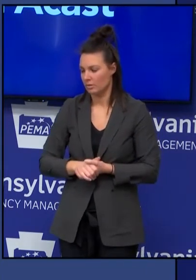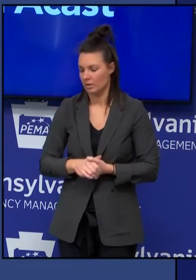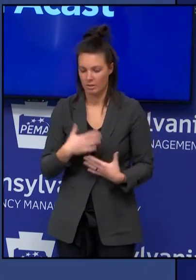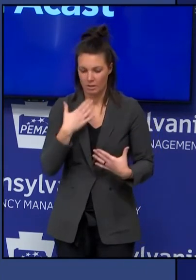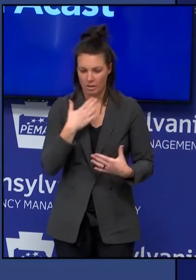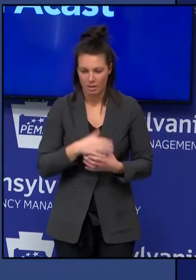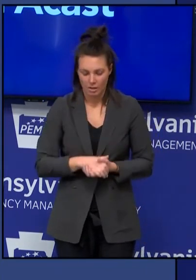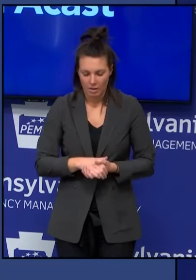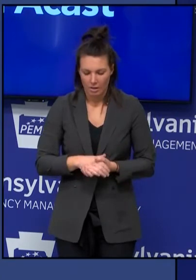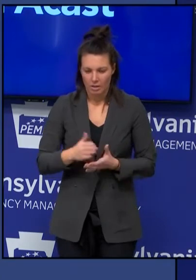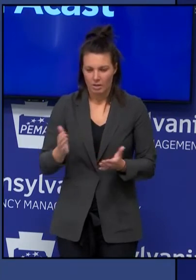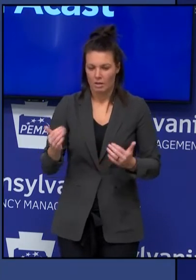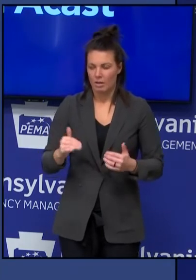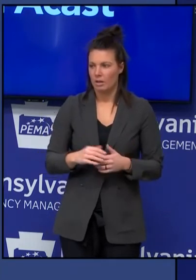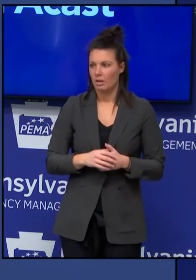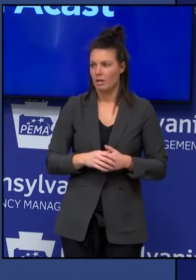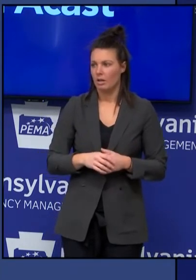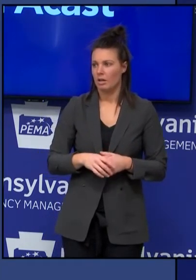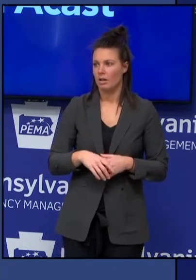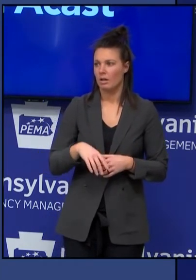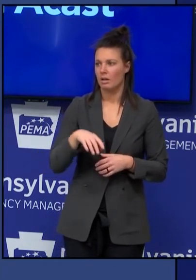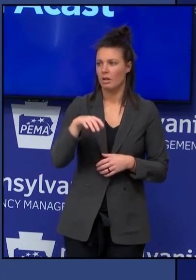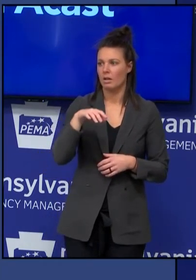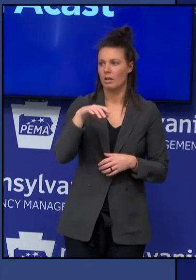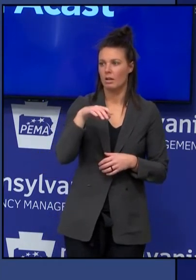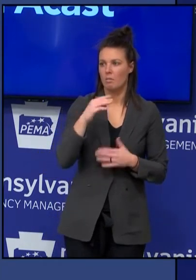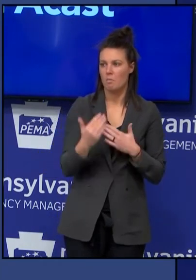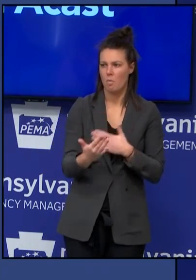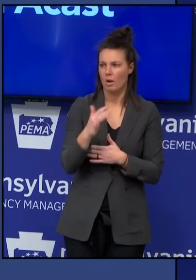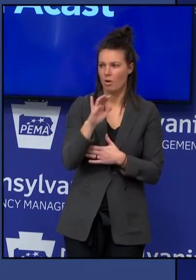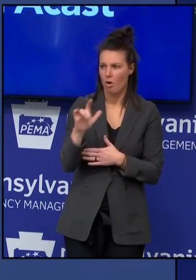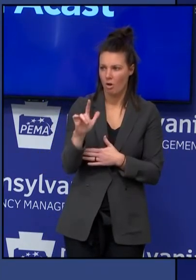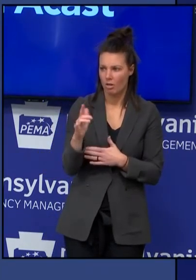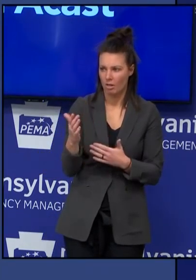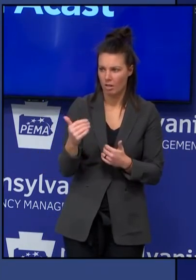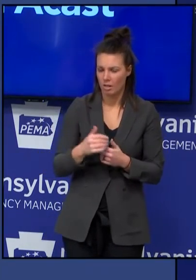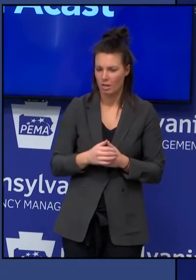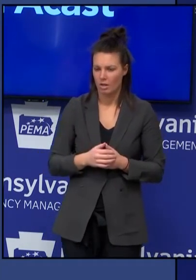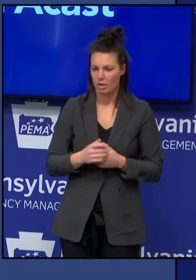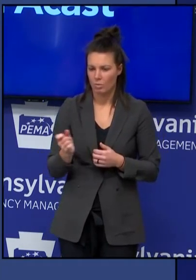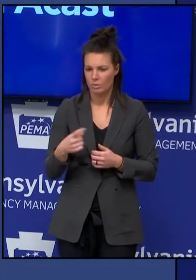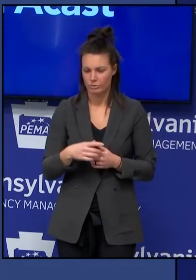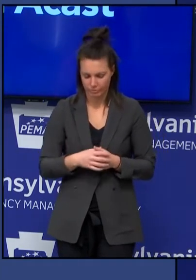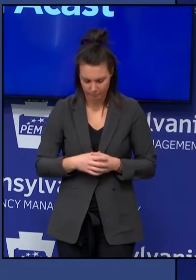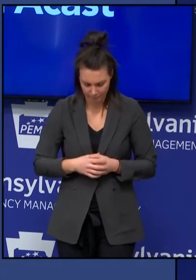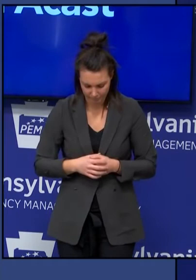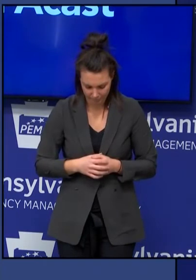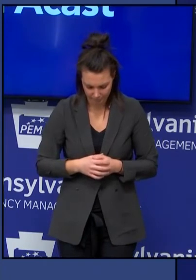Thank you. Up next, we have Ford Turner for Morning Call. Ford, you should be able to unmute.